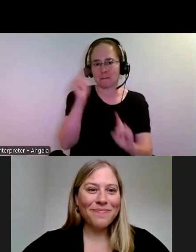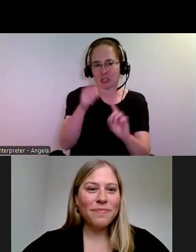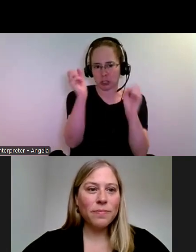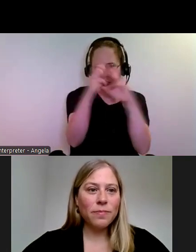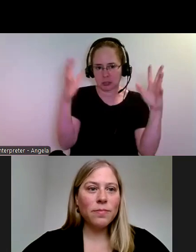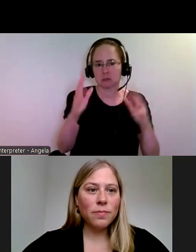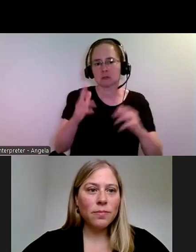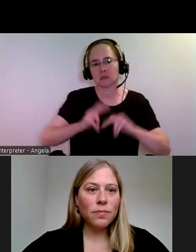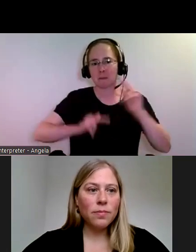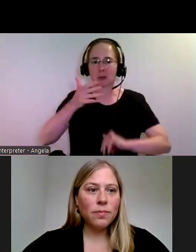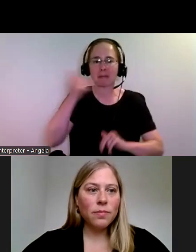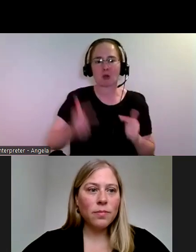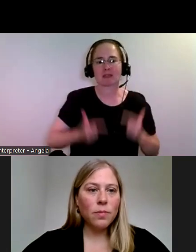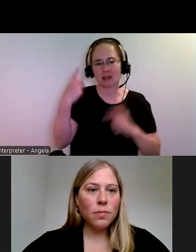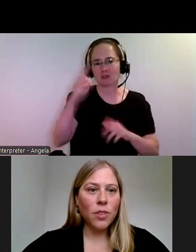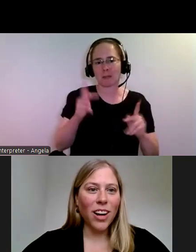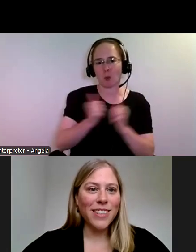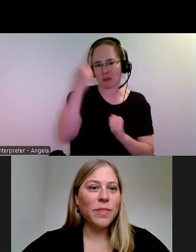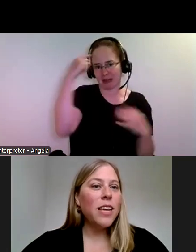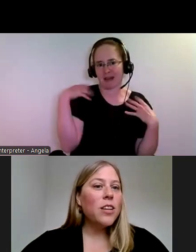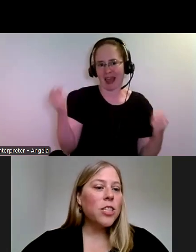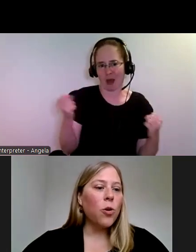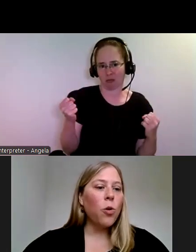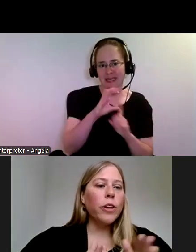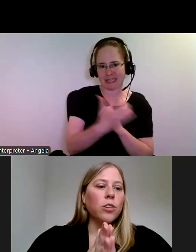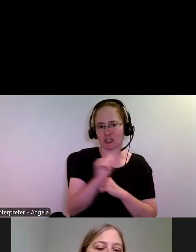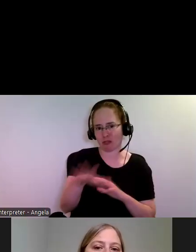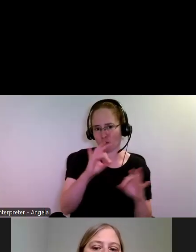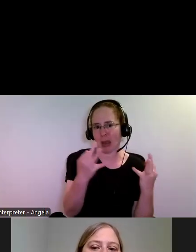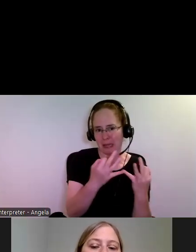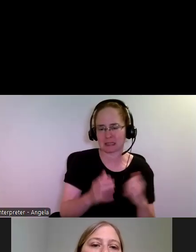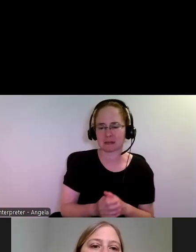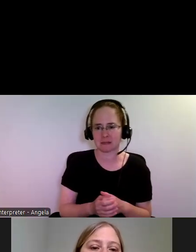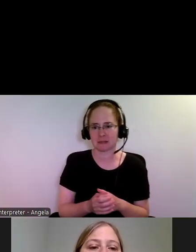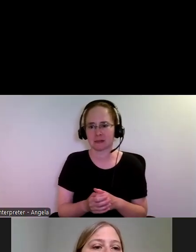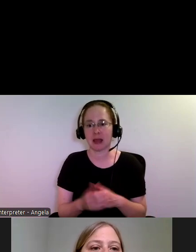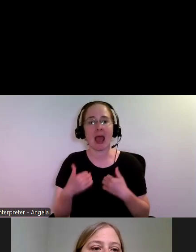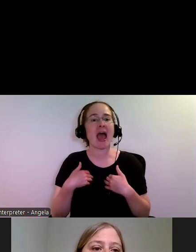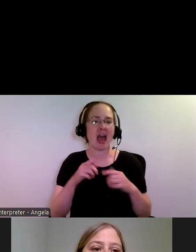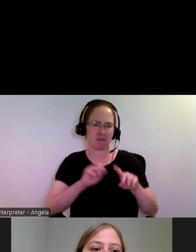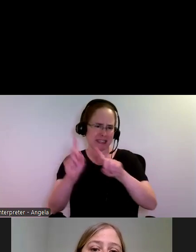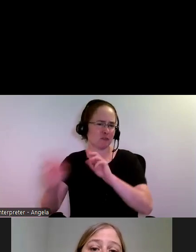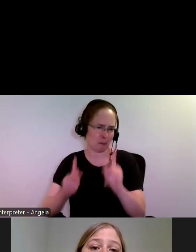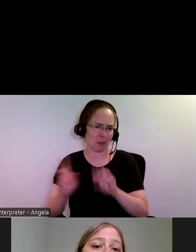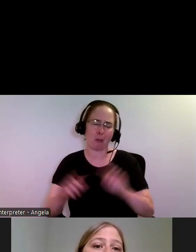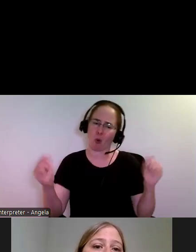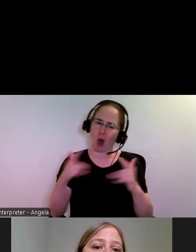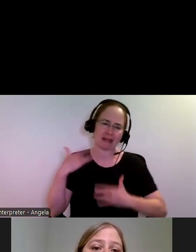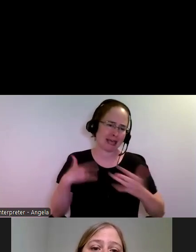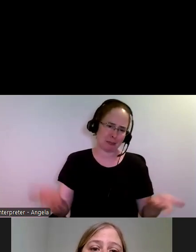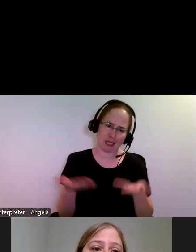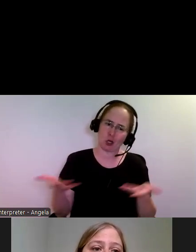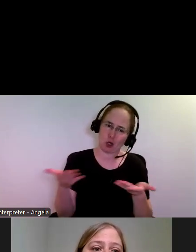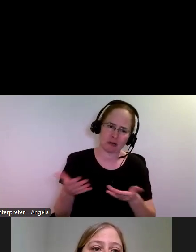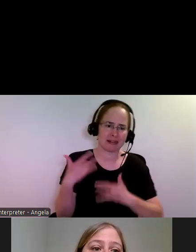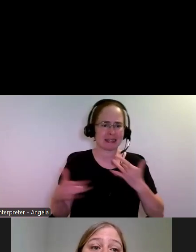health conditions and their families. Thanks, Leah. So we certainly have some different folks, but we're all just as excited to be here, excited